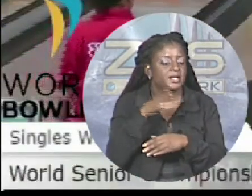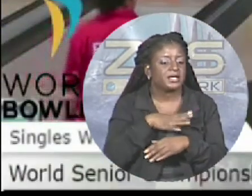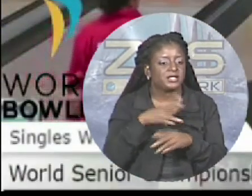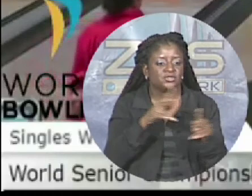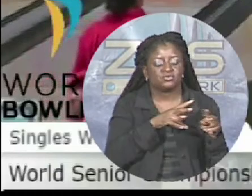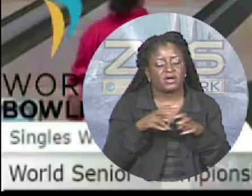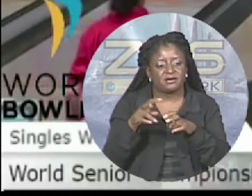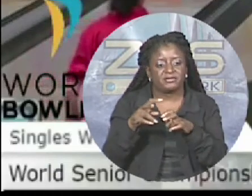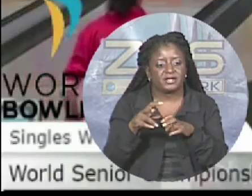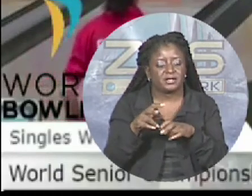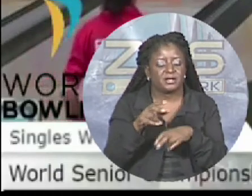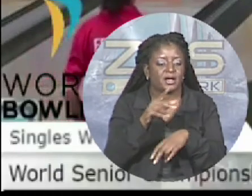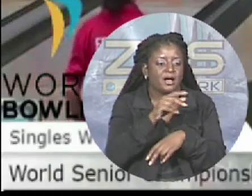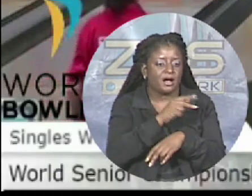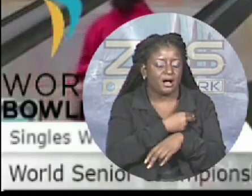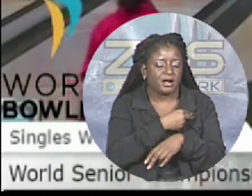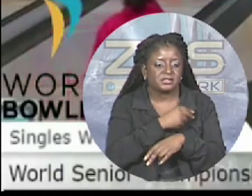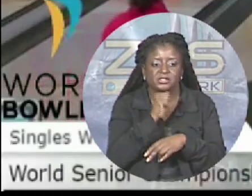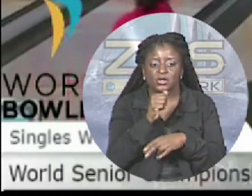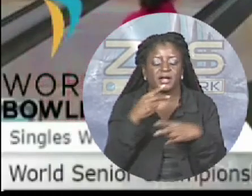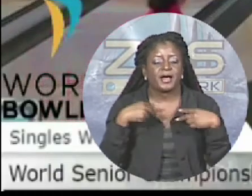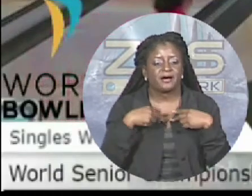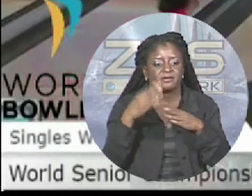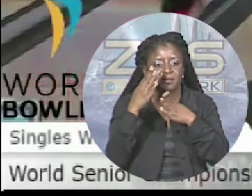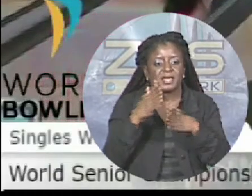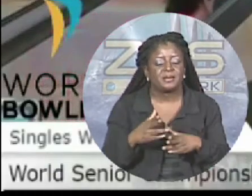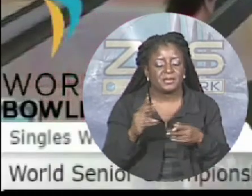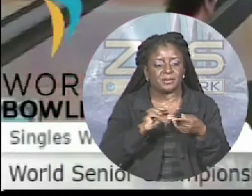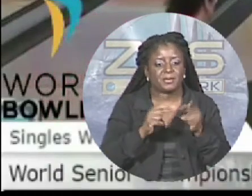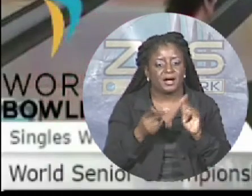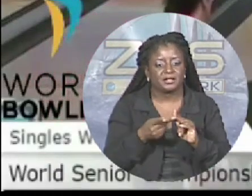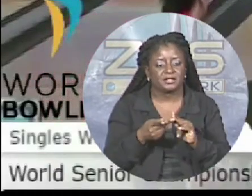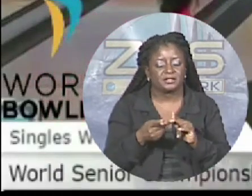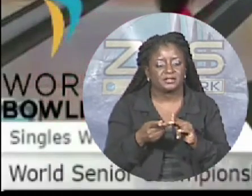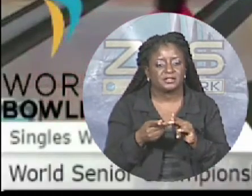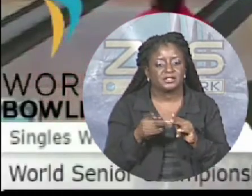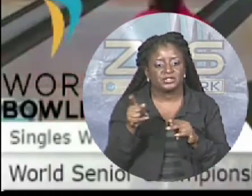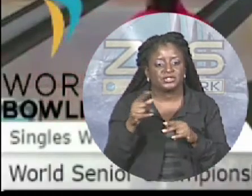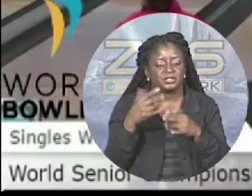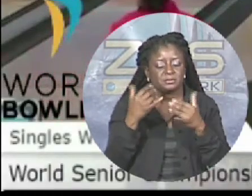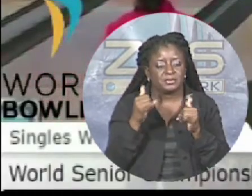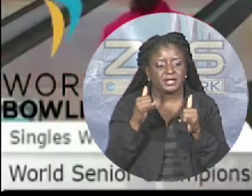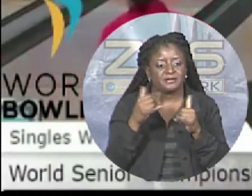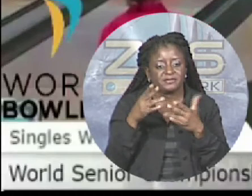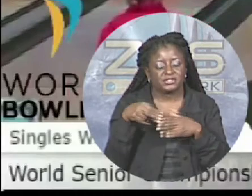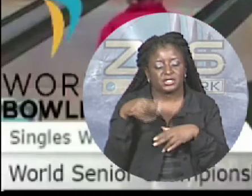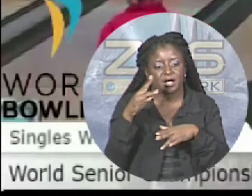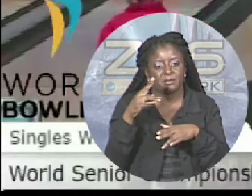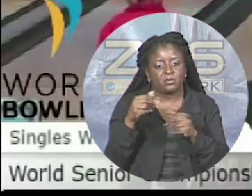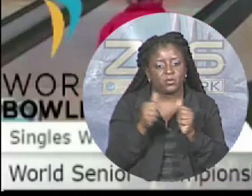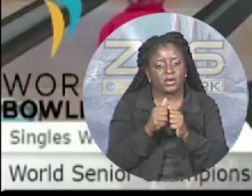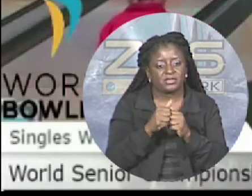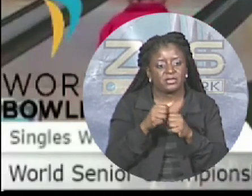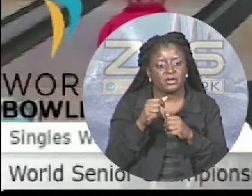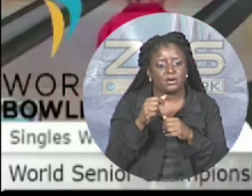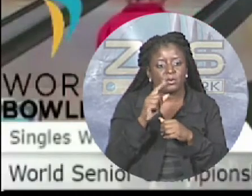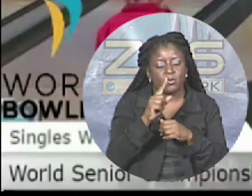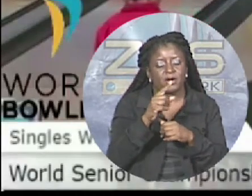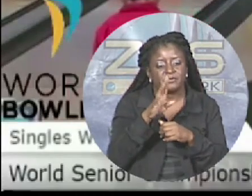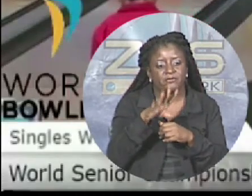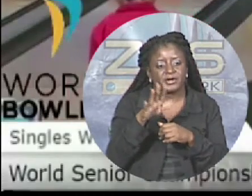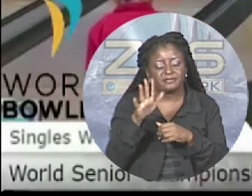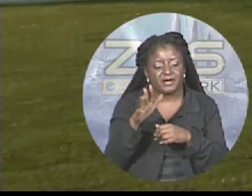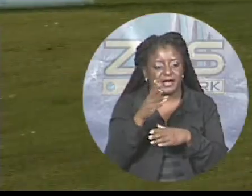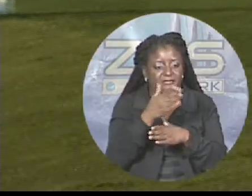Paula Hartz did not have a Bahamian partner, so she played as part of a makeup team, finishing up with 870 pins and a